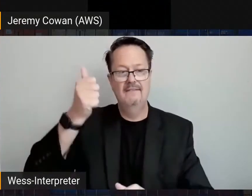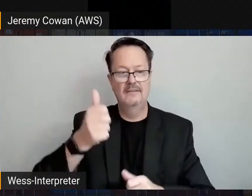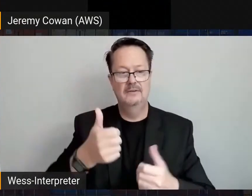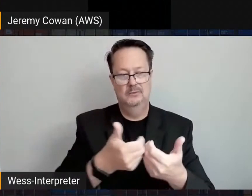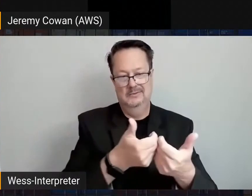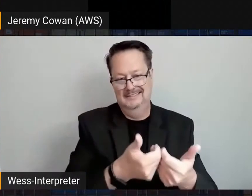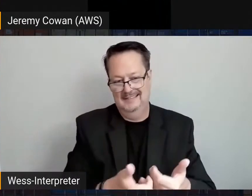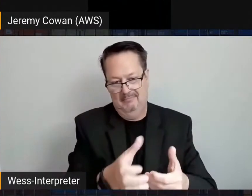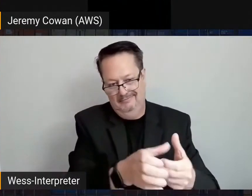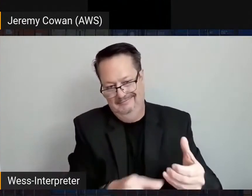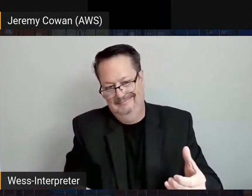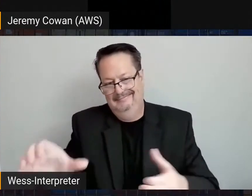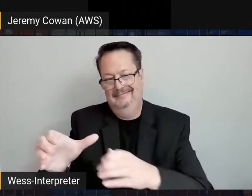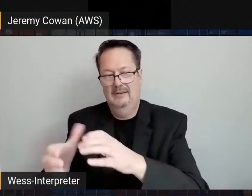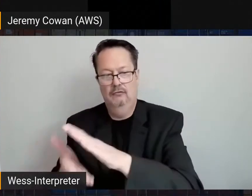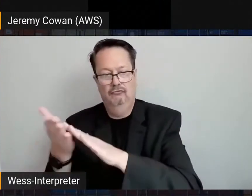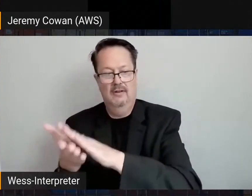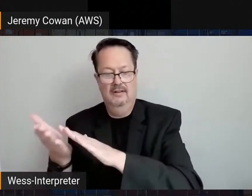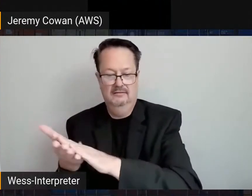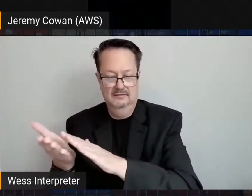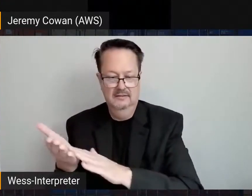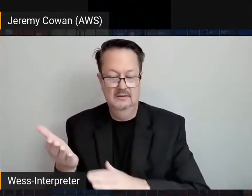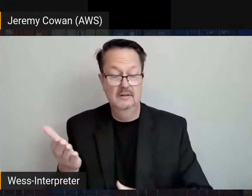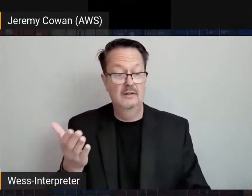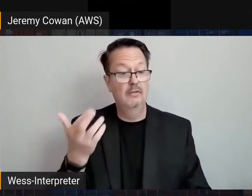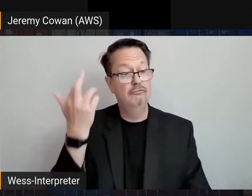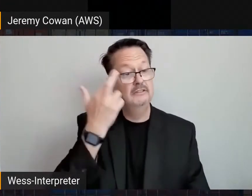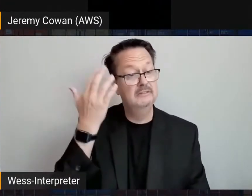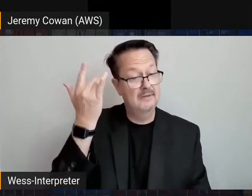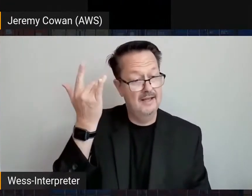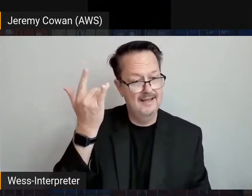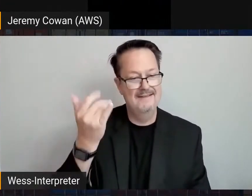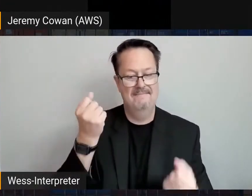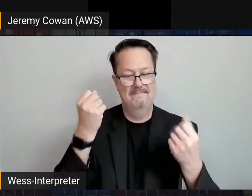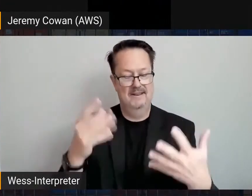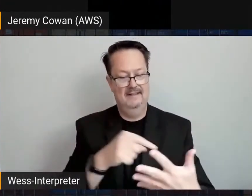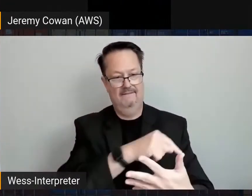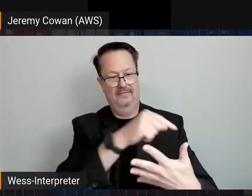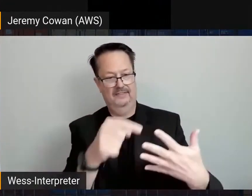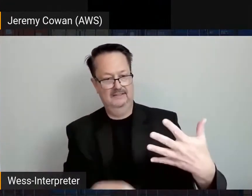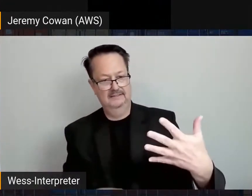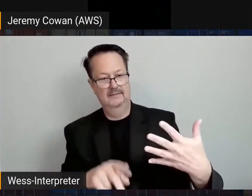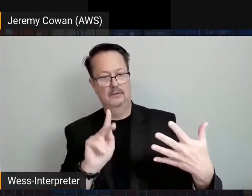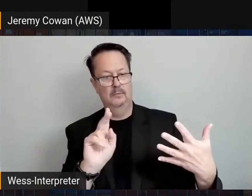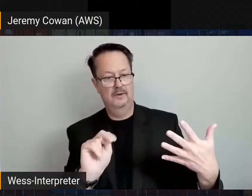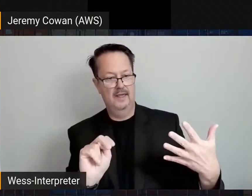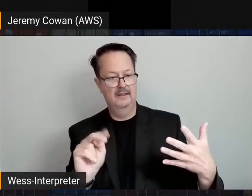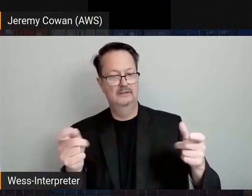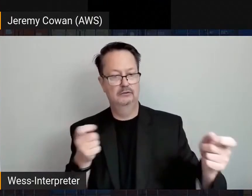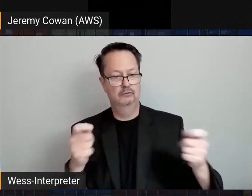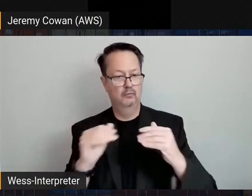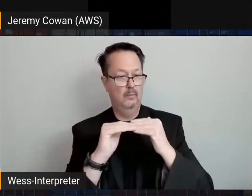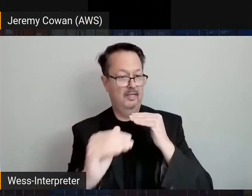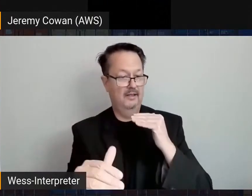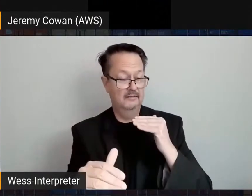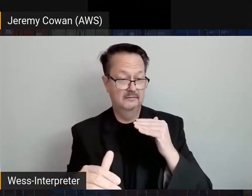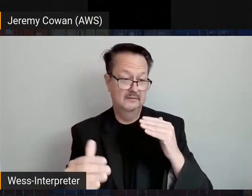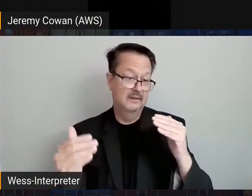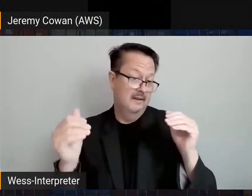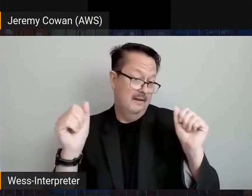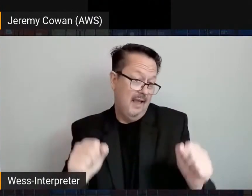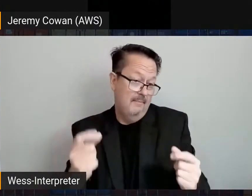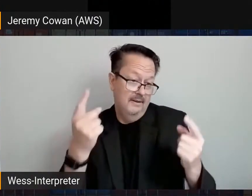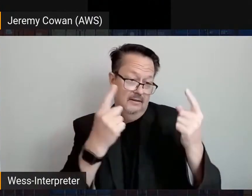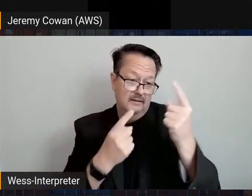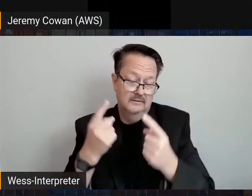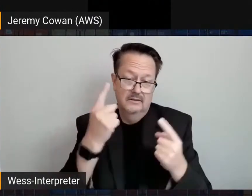separate cluster. And the reason for that is that many components of the Kubernetes control plane can be considered